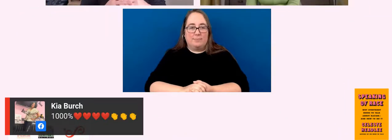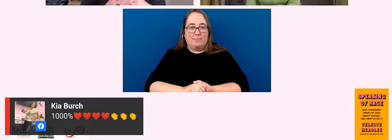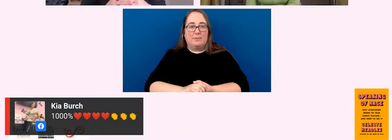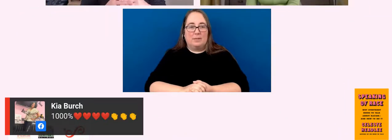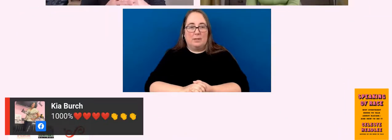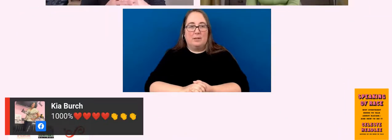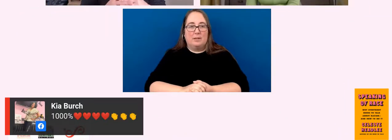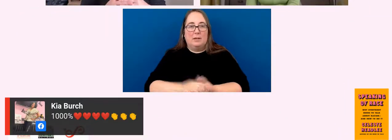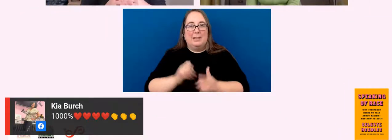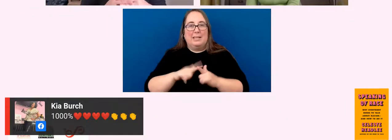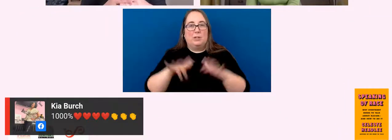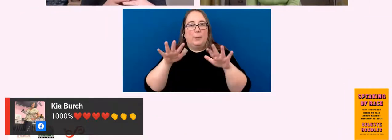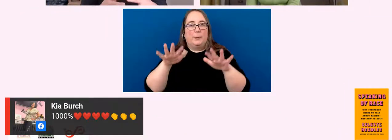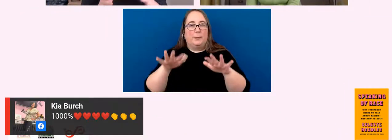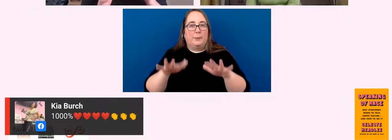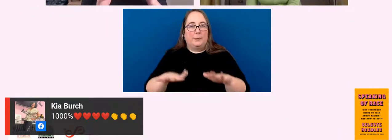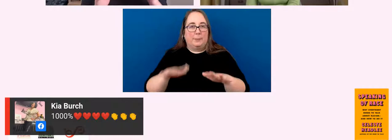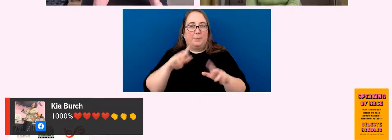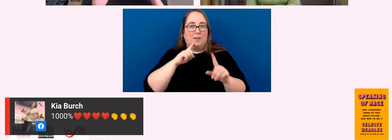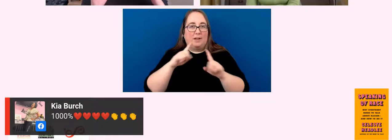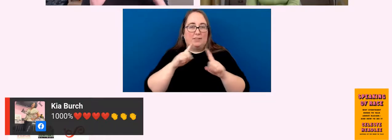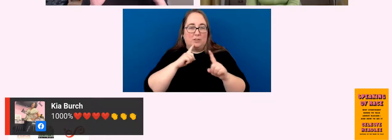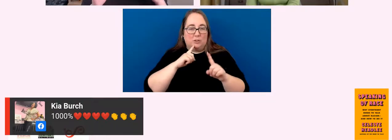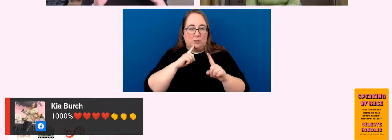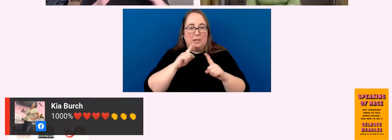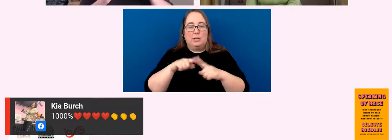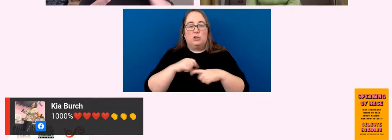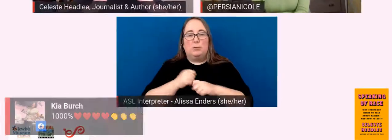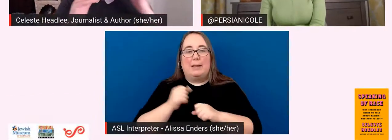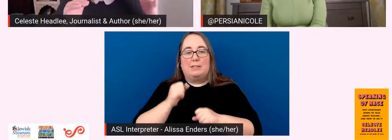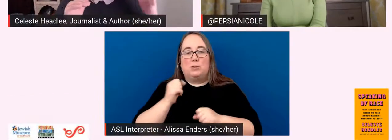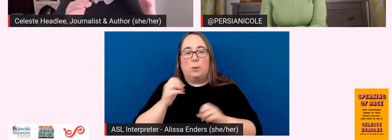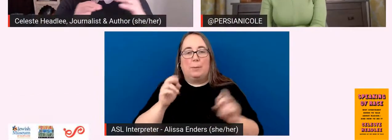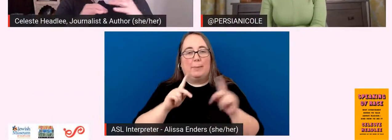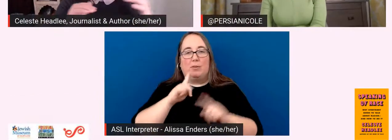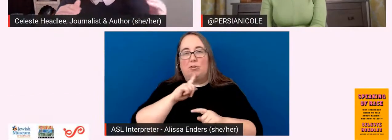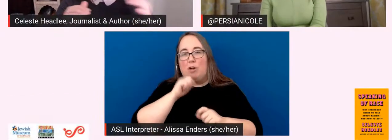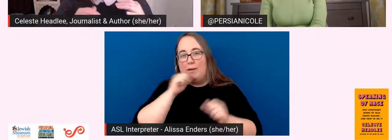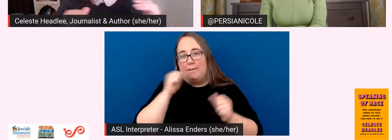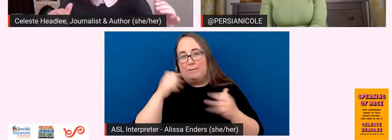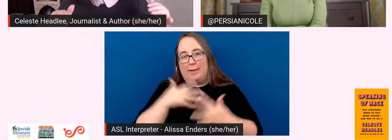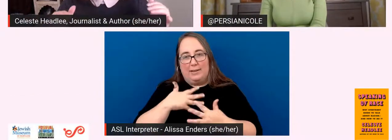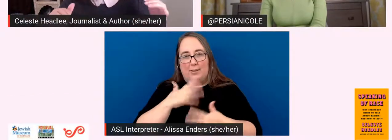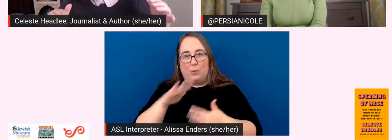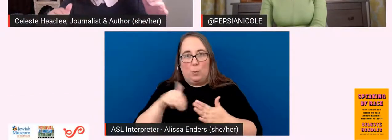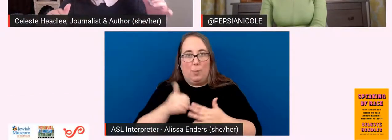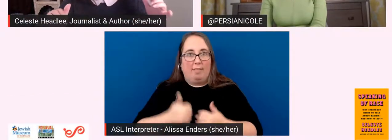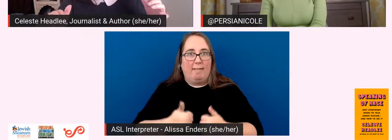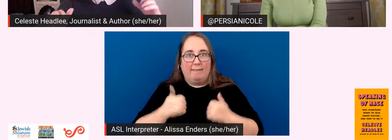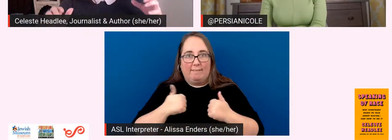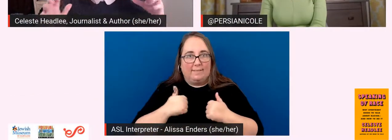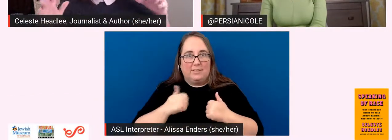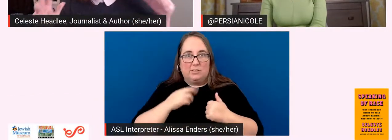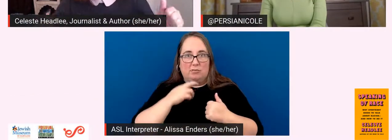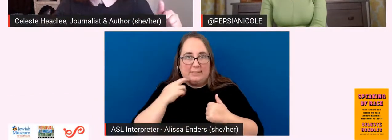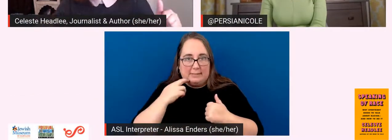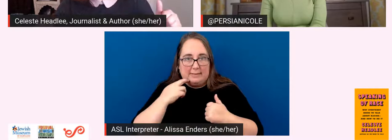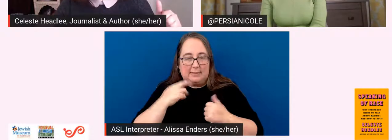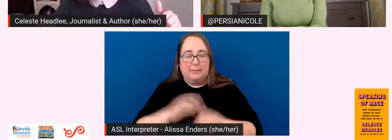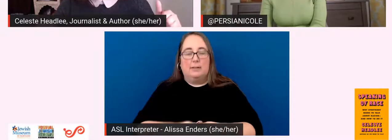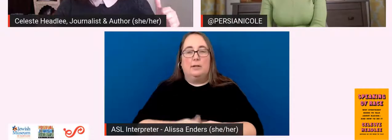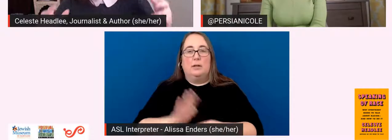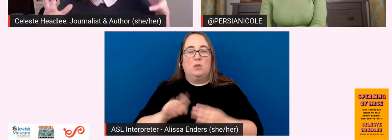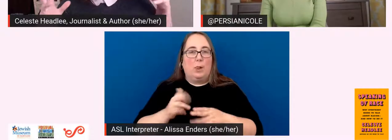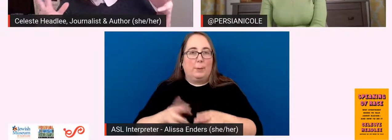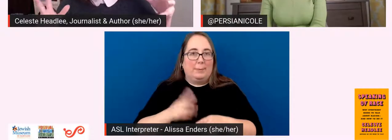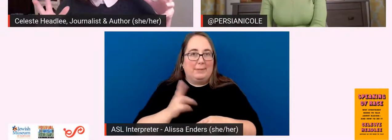on these conversations, right? We need to make it so that people aren't afraid that their entire life is at stake. Their entire